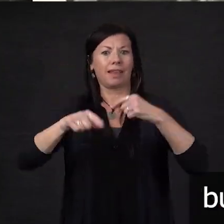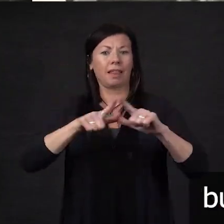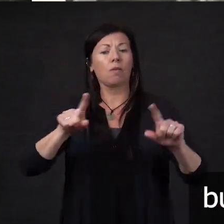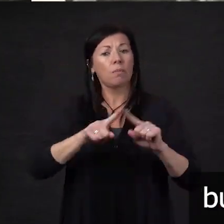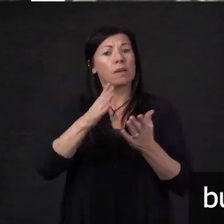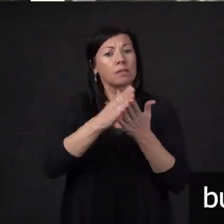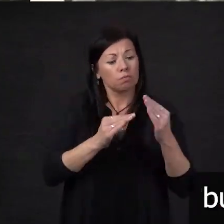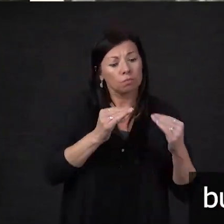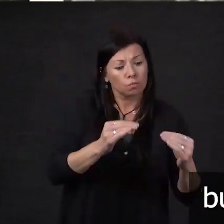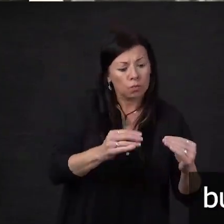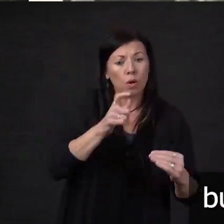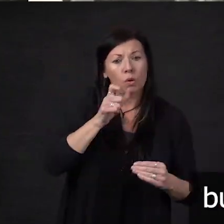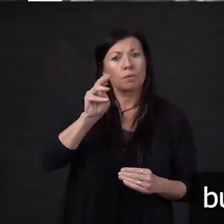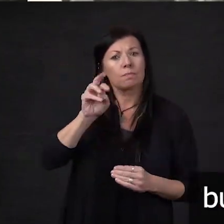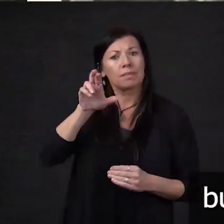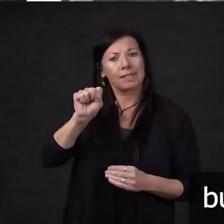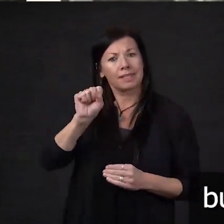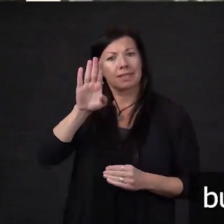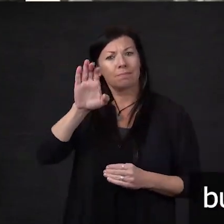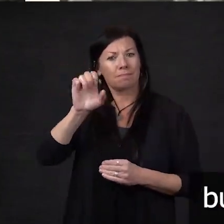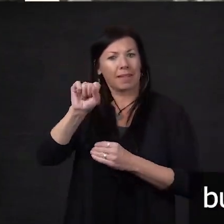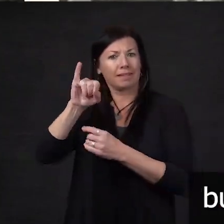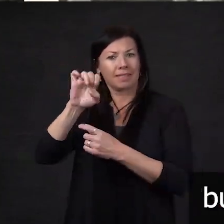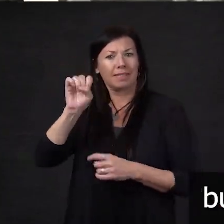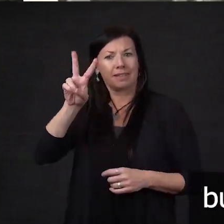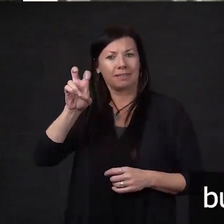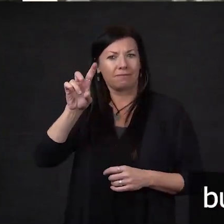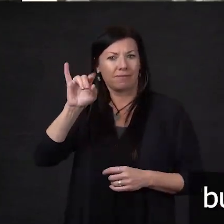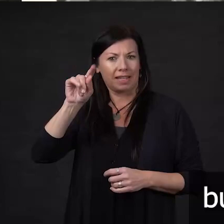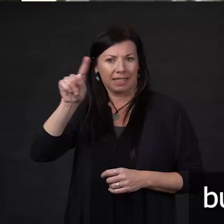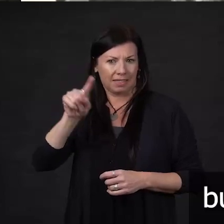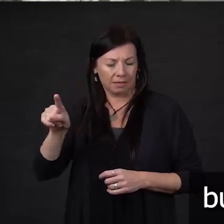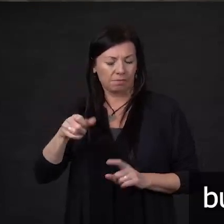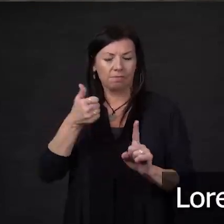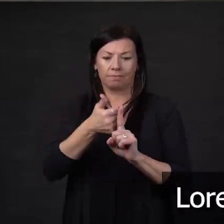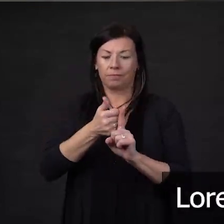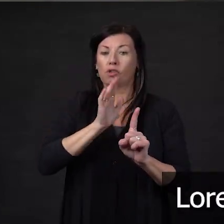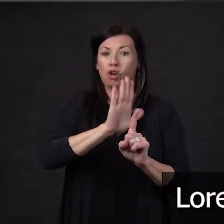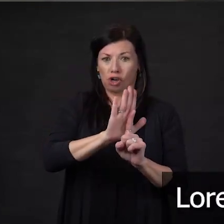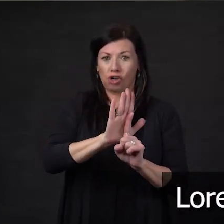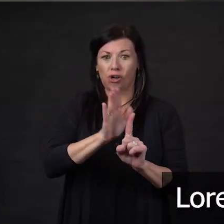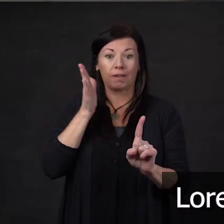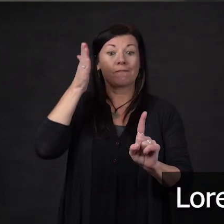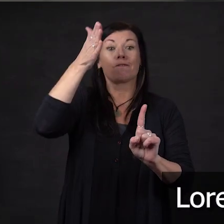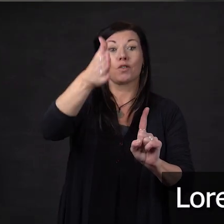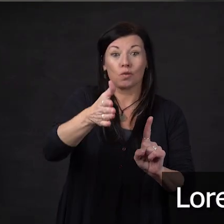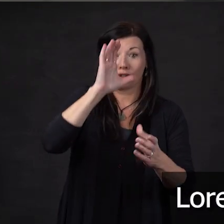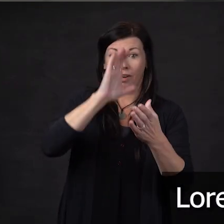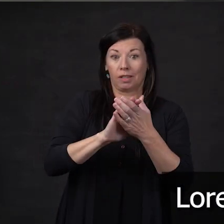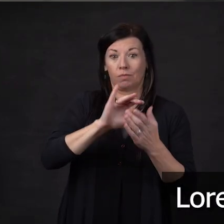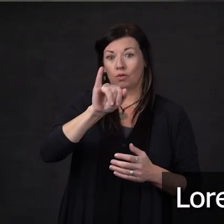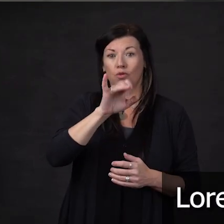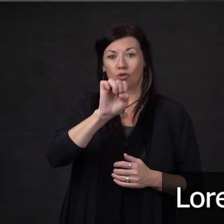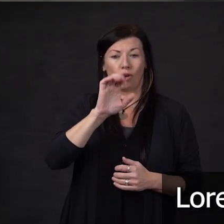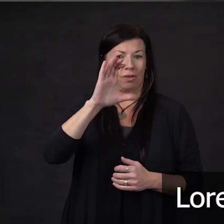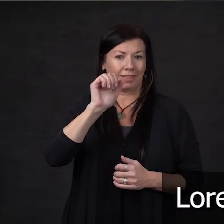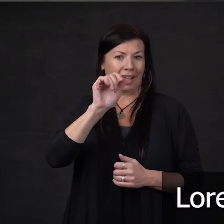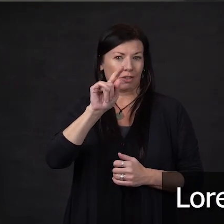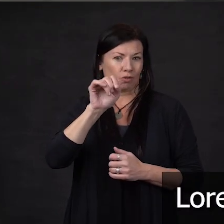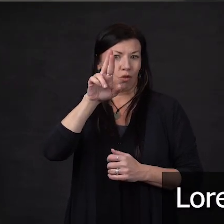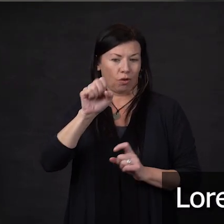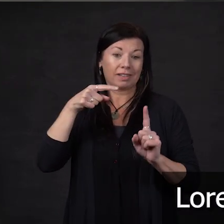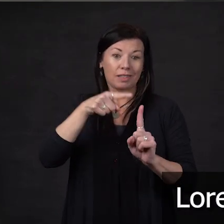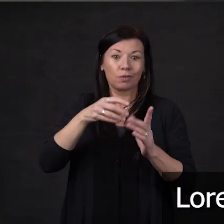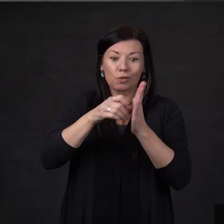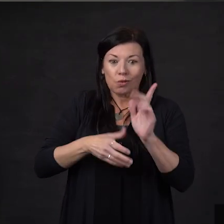but a handful were taught to sign by Mrs. Bessie Veditz. Portrait, Bessie Veditz. Loretta's future husband, Joe Cacciatore, was a student